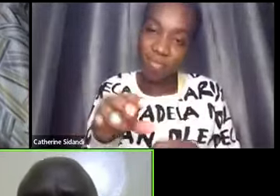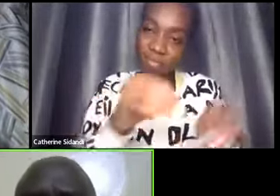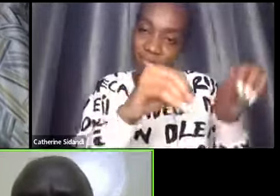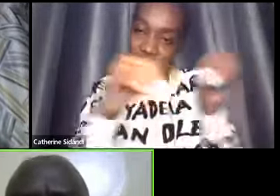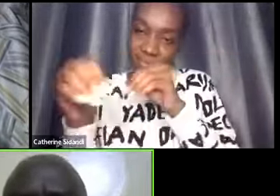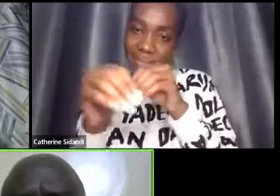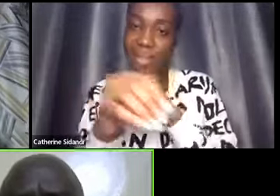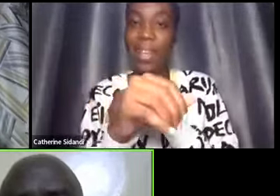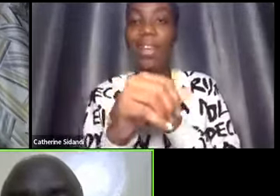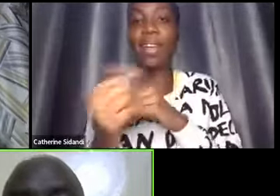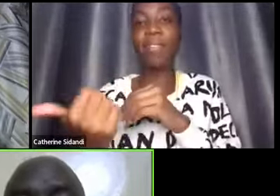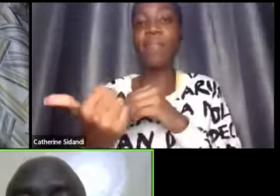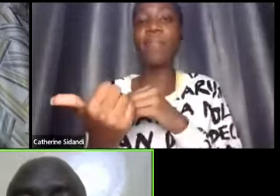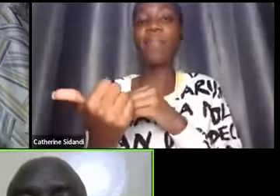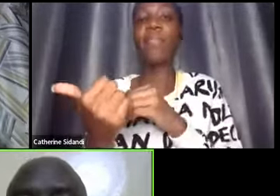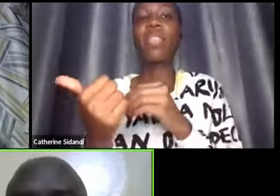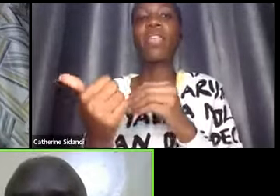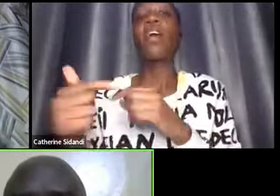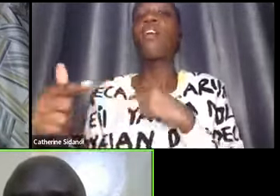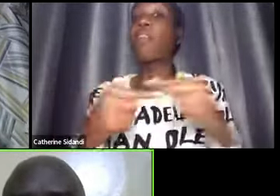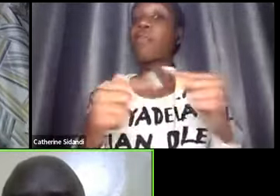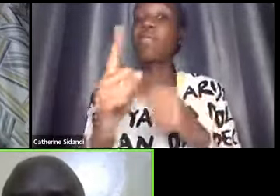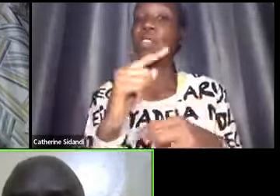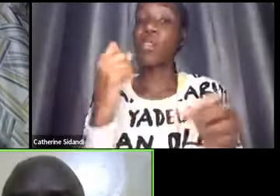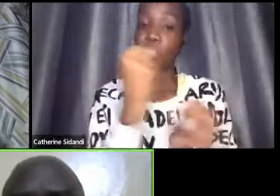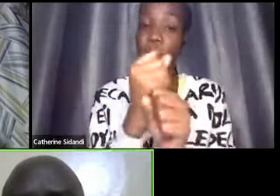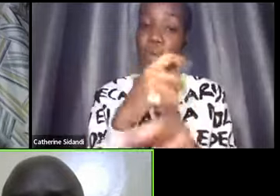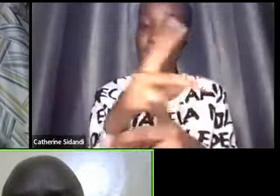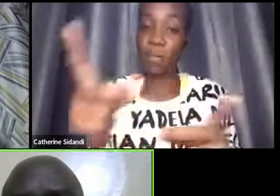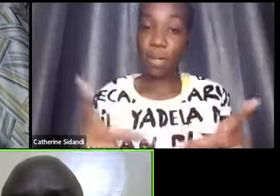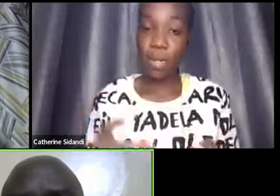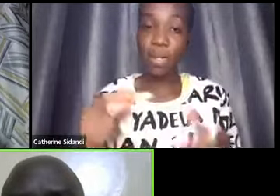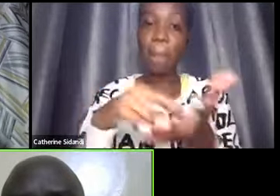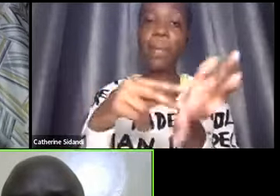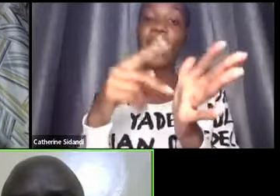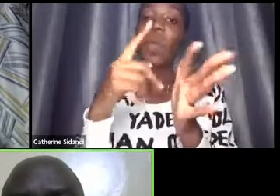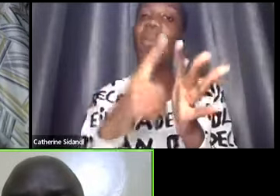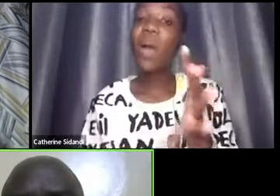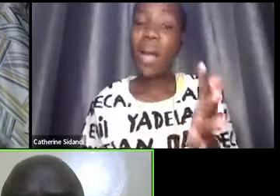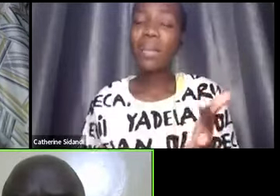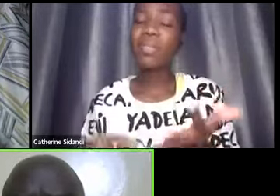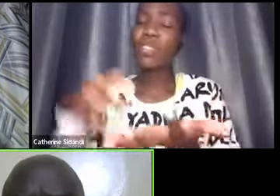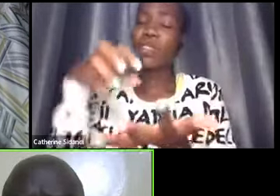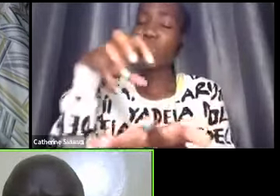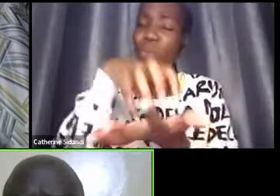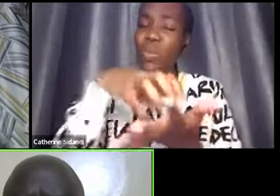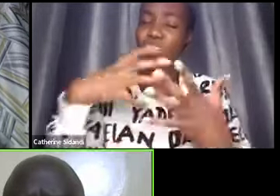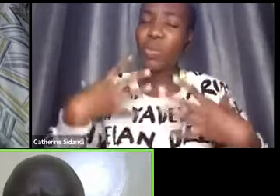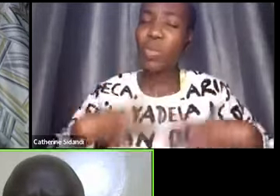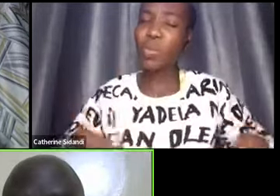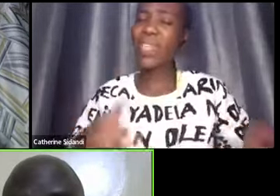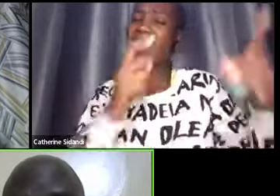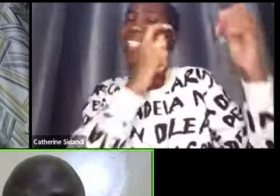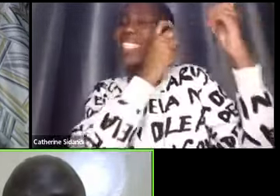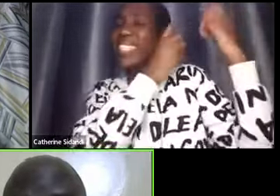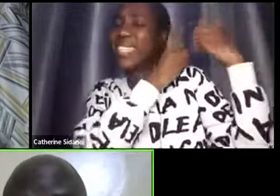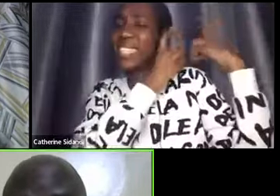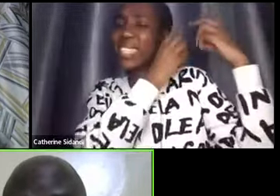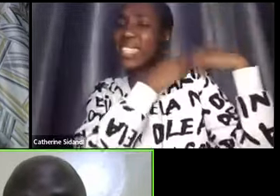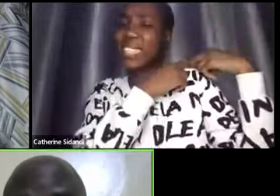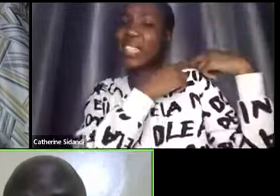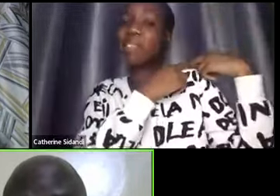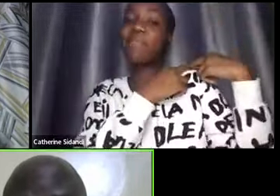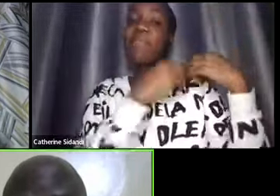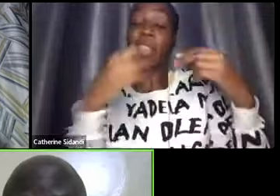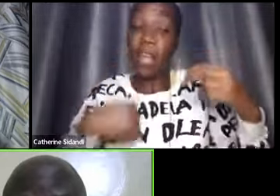Conflict in the workplace is a condition between people who are task interdependent. people who have been assigned a